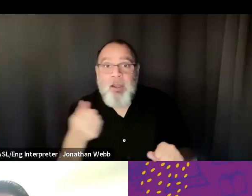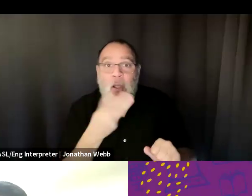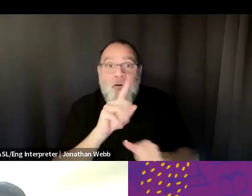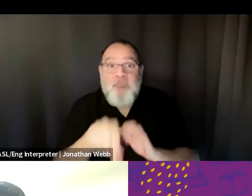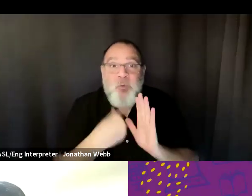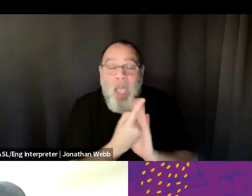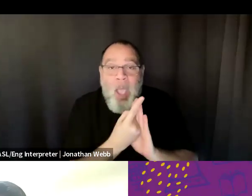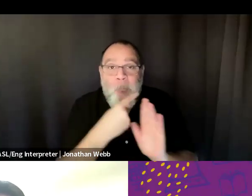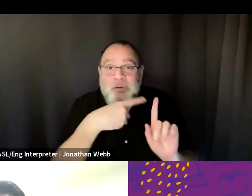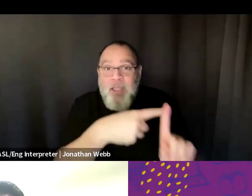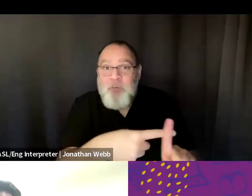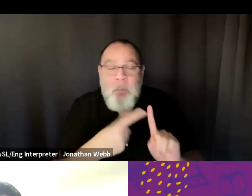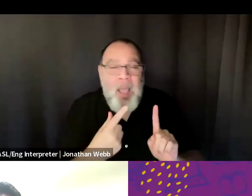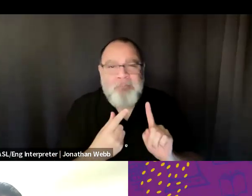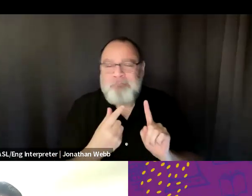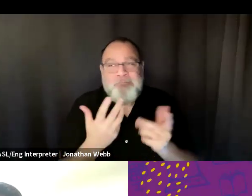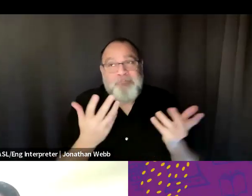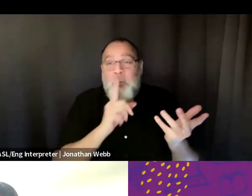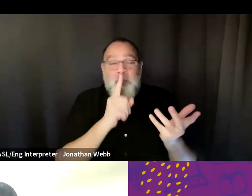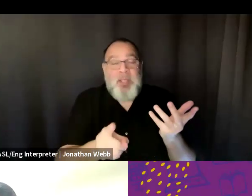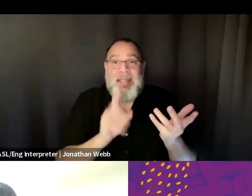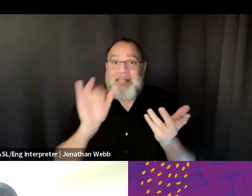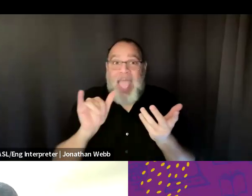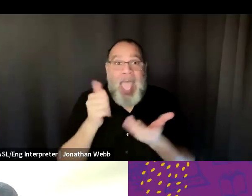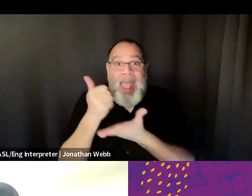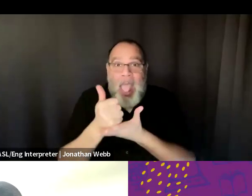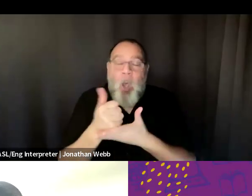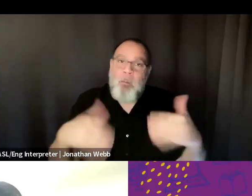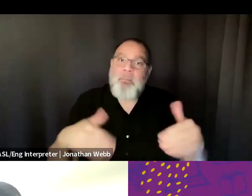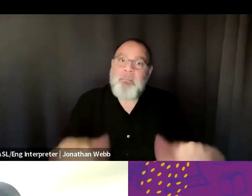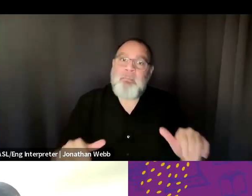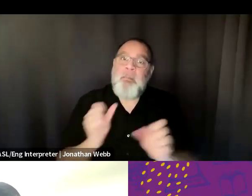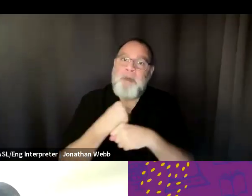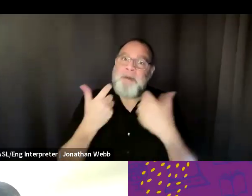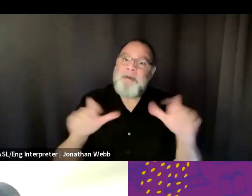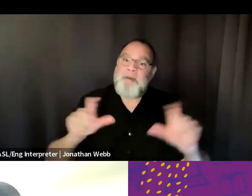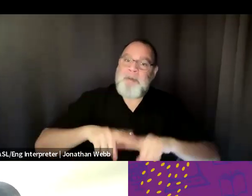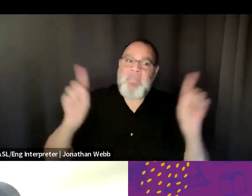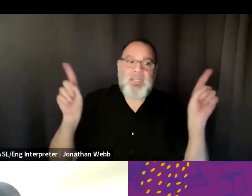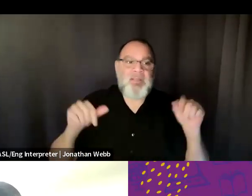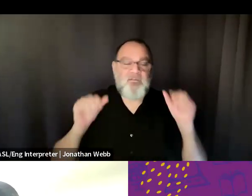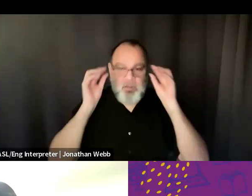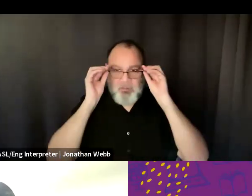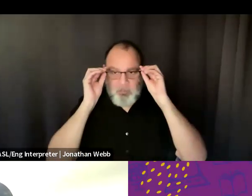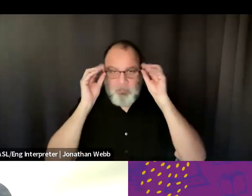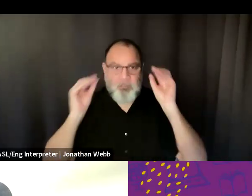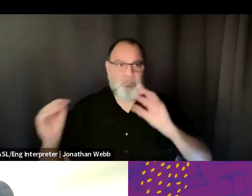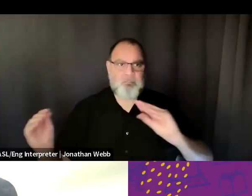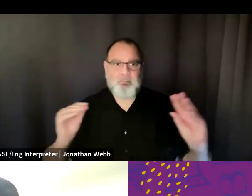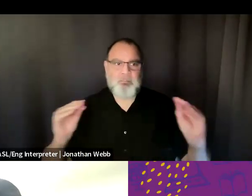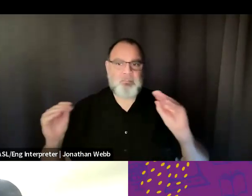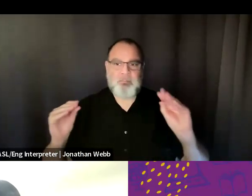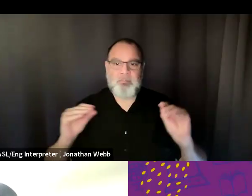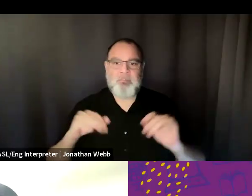Any little bit would help. That's my call out for help. And Yeah, to definitely hearing. Go ahead, Faye. Just